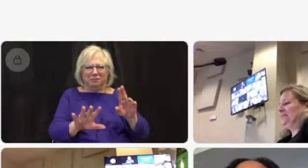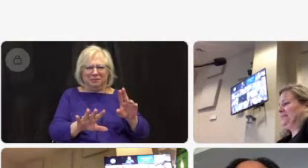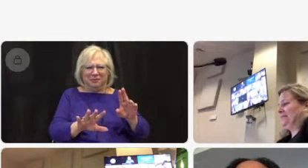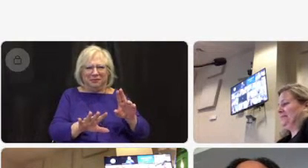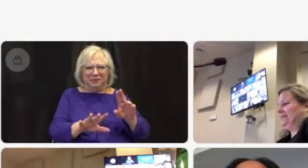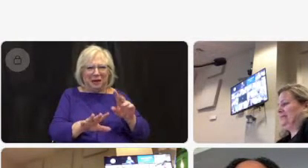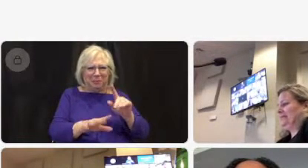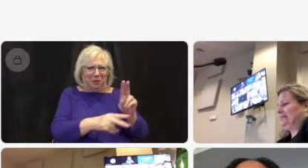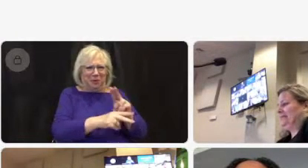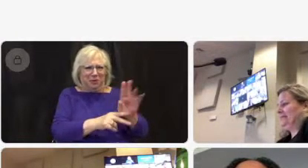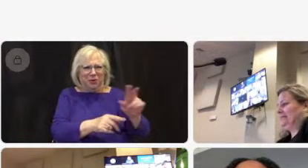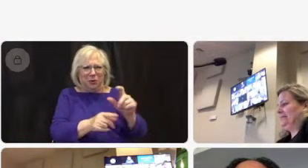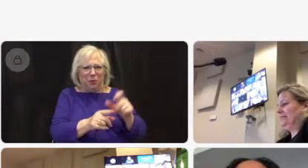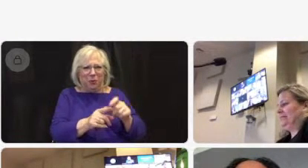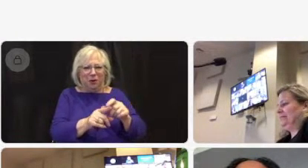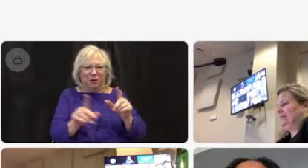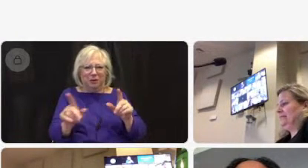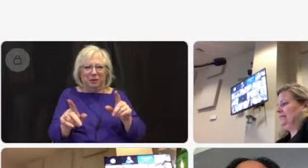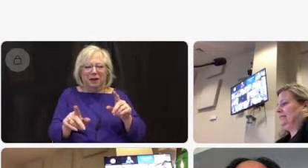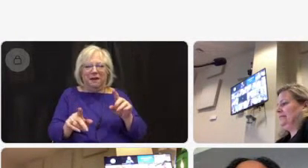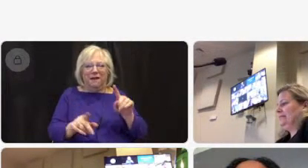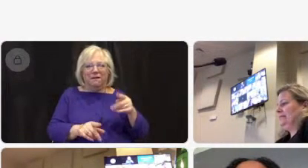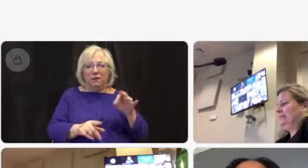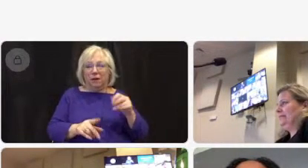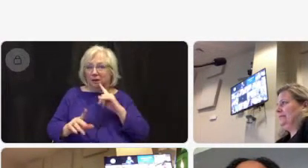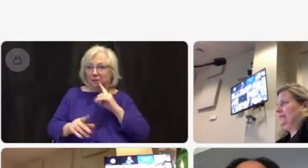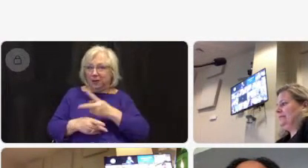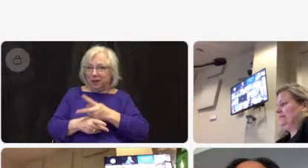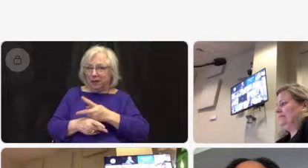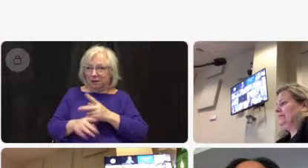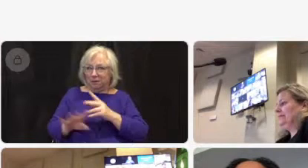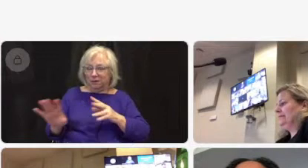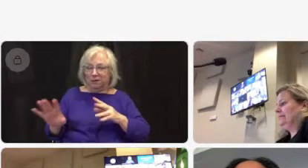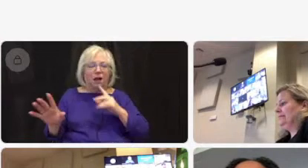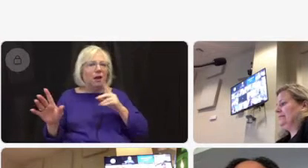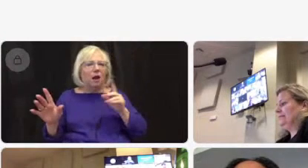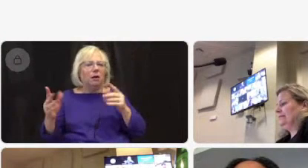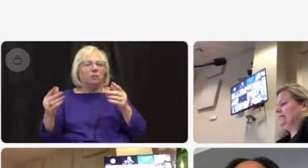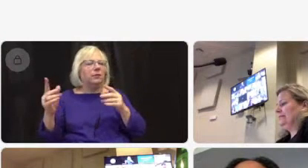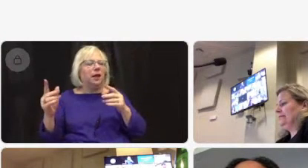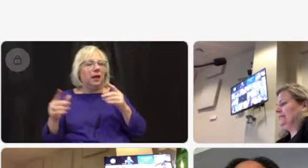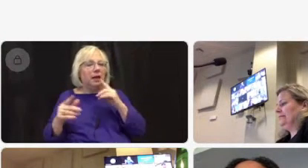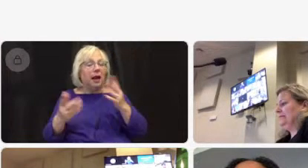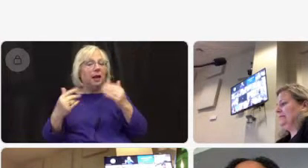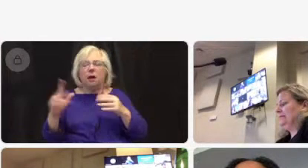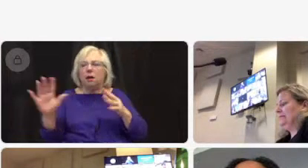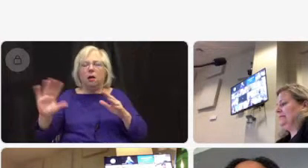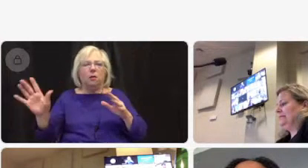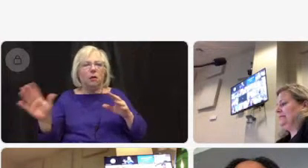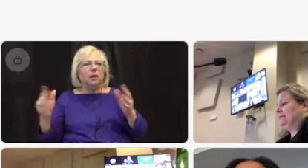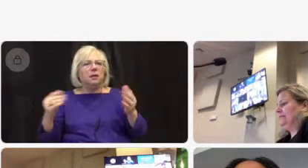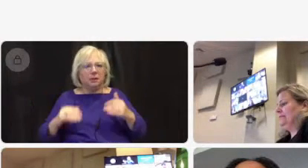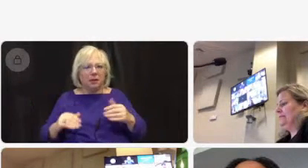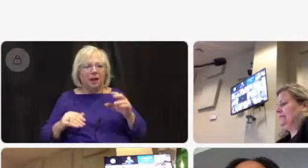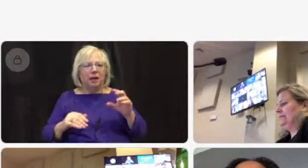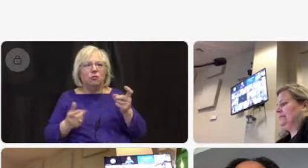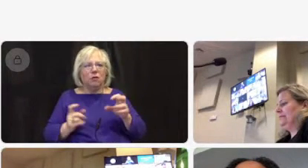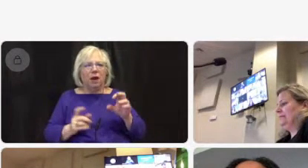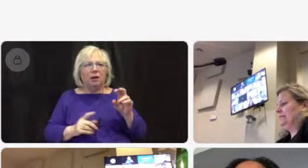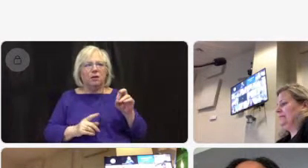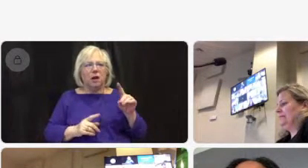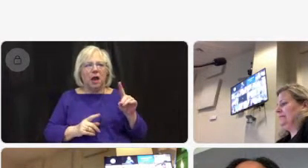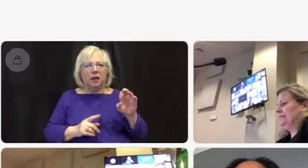that out. Can I interrupt? Yes. I know I'm going out of order because I just want. No, actually, Director Adcock. Then we'll come to you, Director Adcock. Okay, I thought I could help.